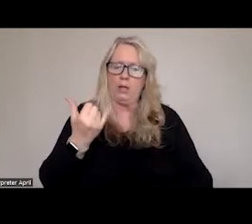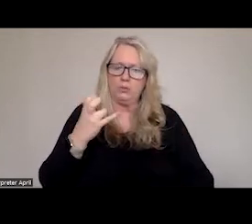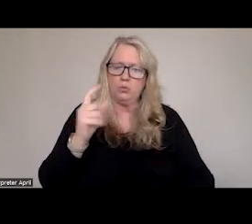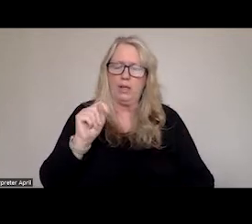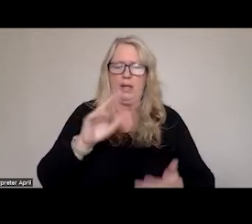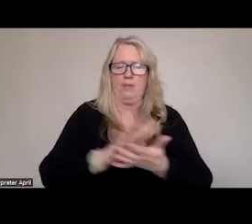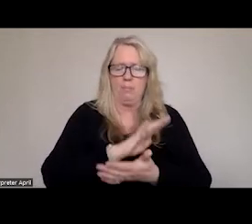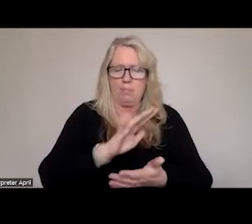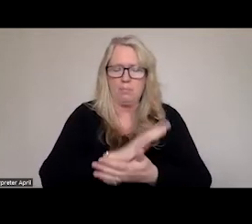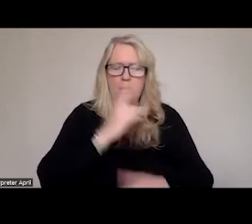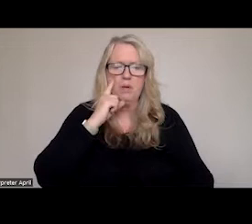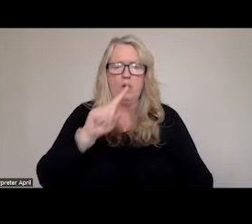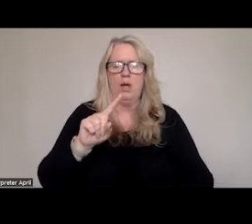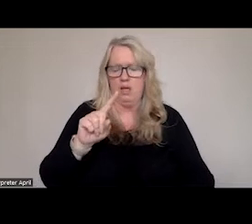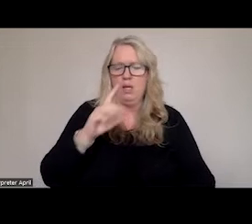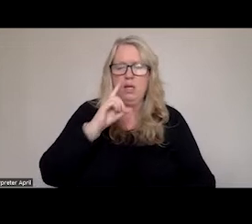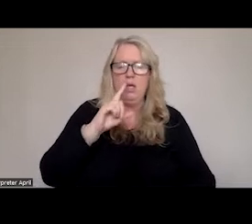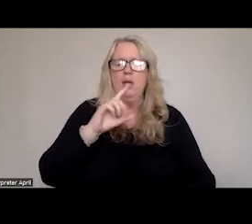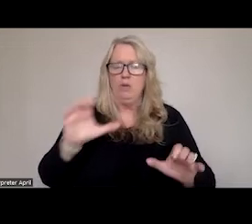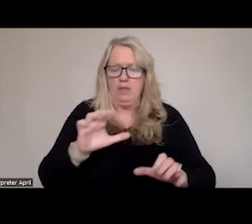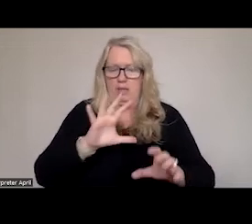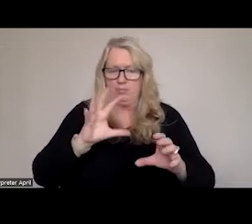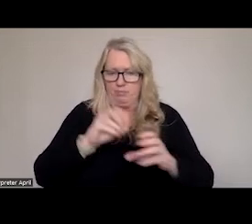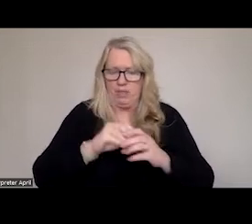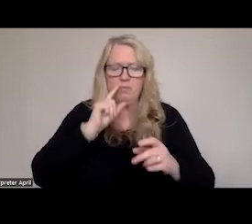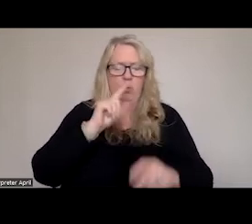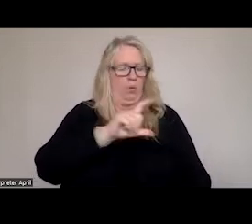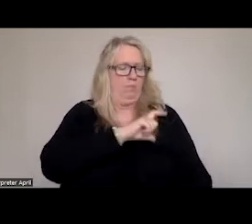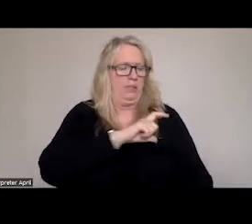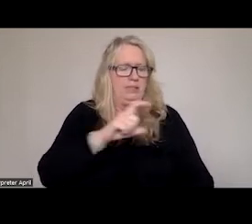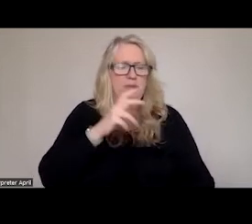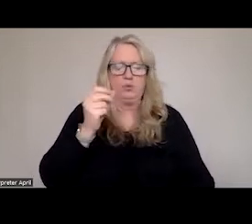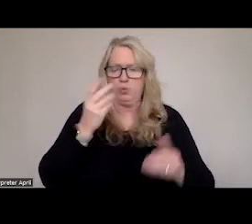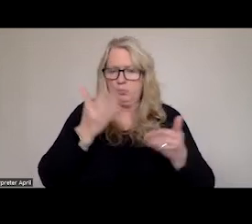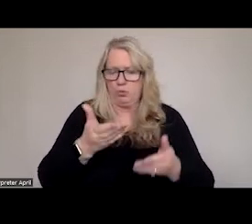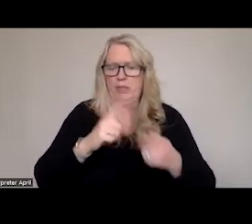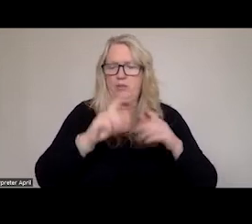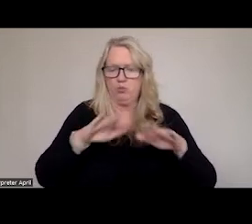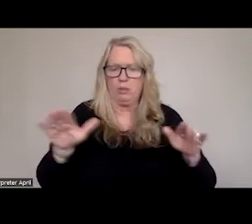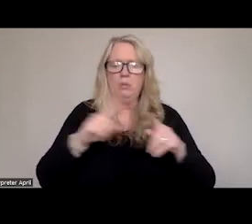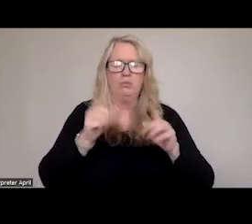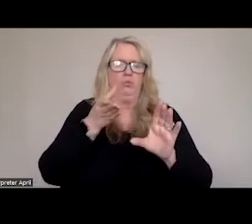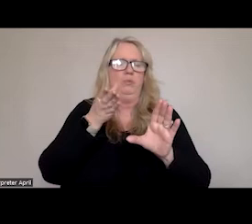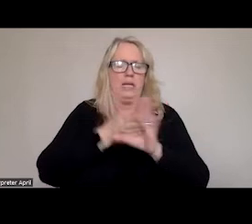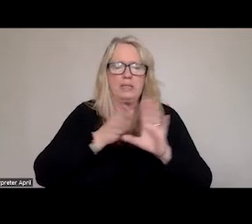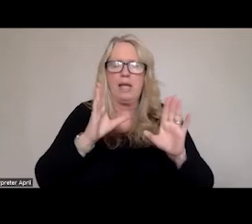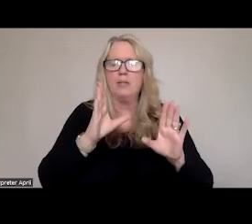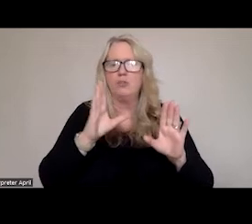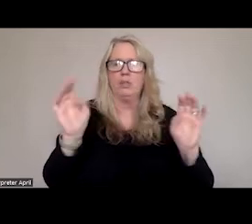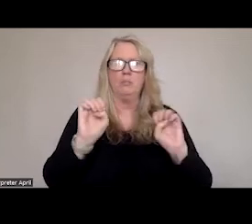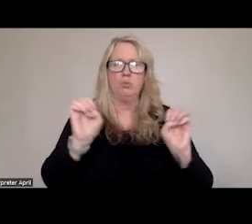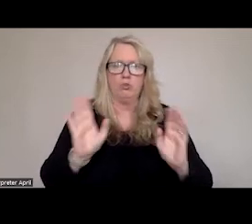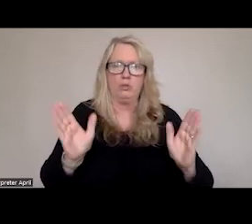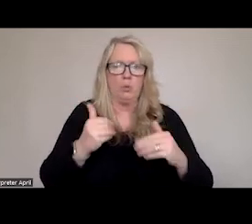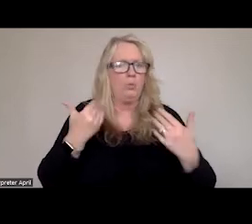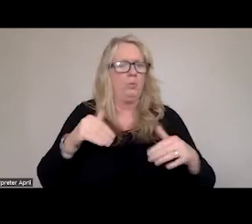paper that highlights factors associated with police bringing children to a psychiatric emergency room. This is very relevant to